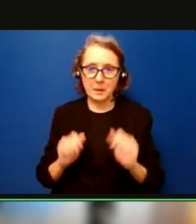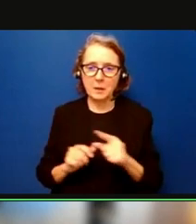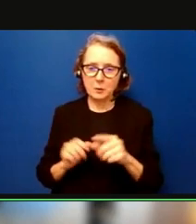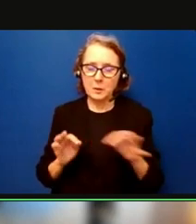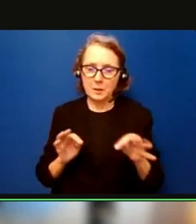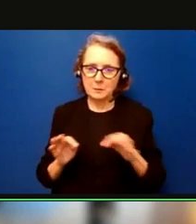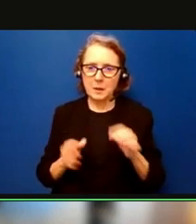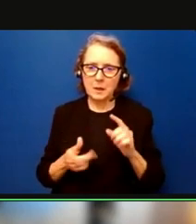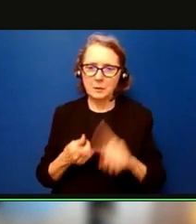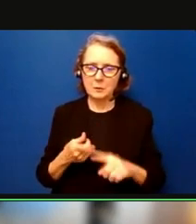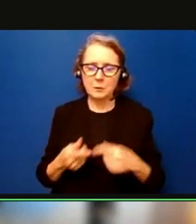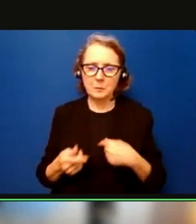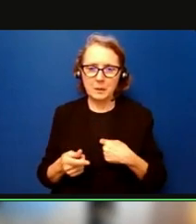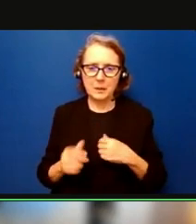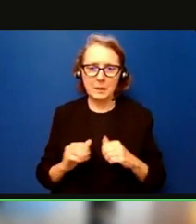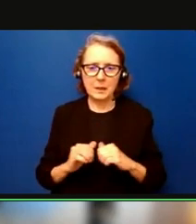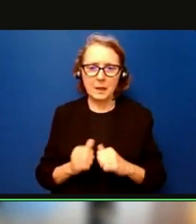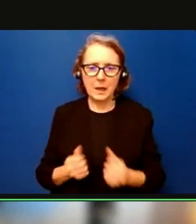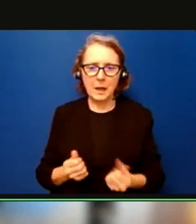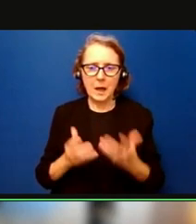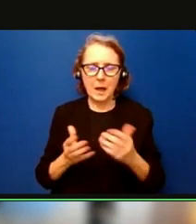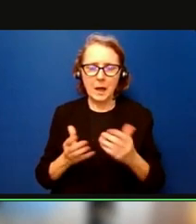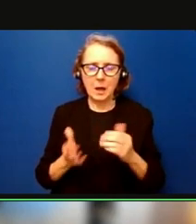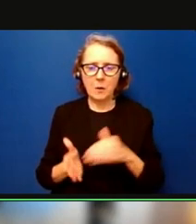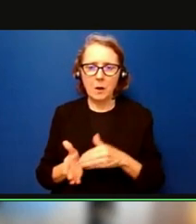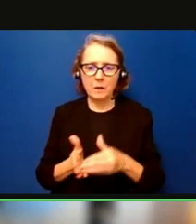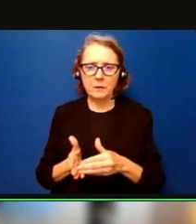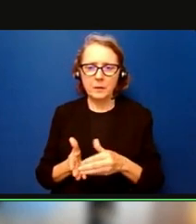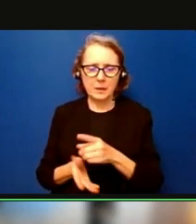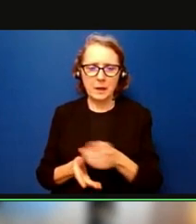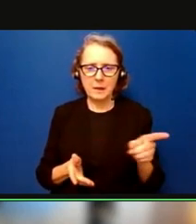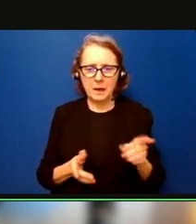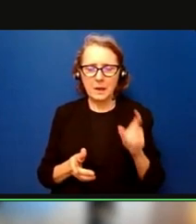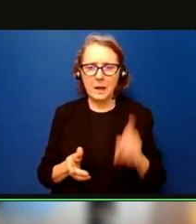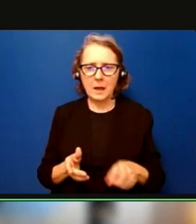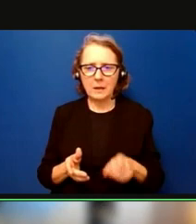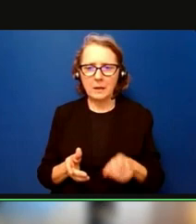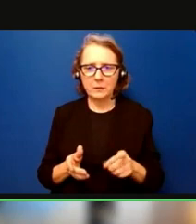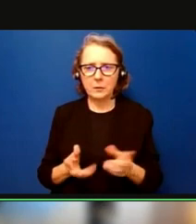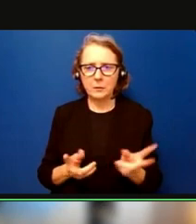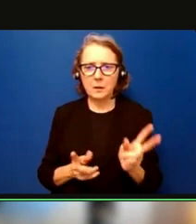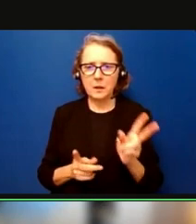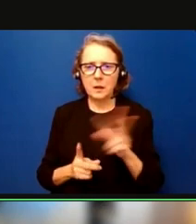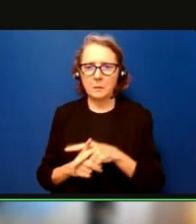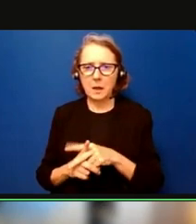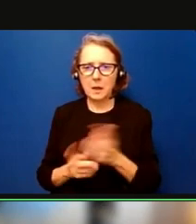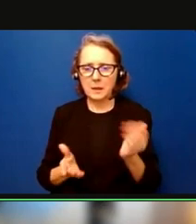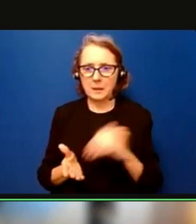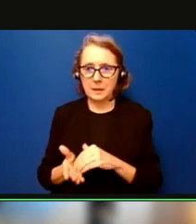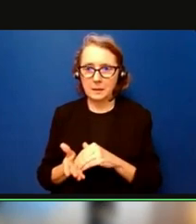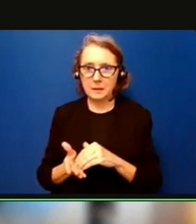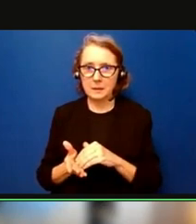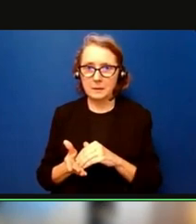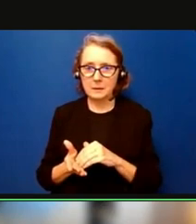me how frequently they have to reapply? Is there any